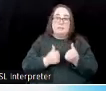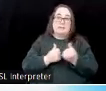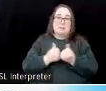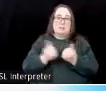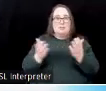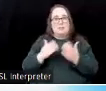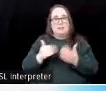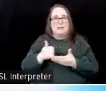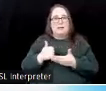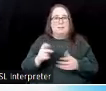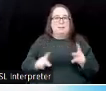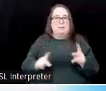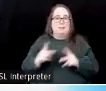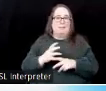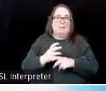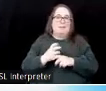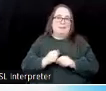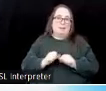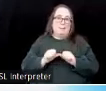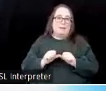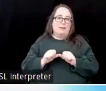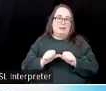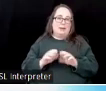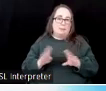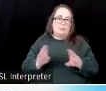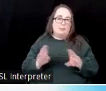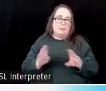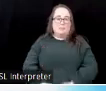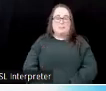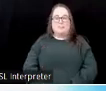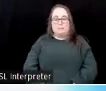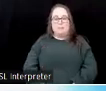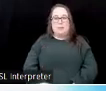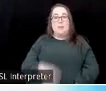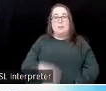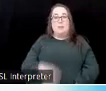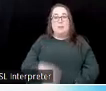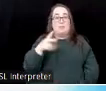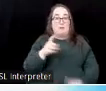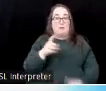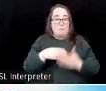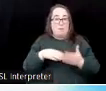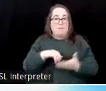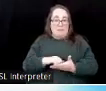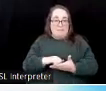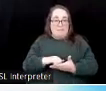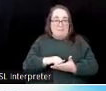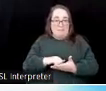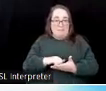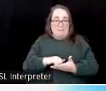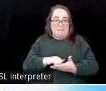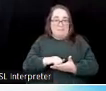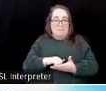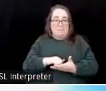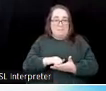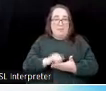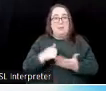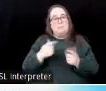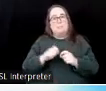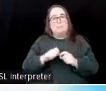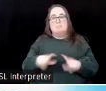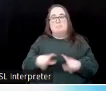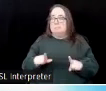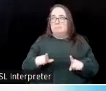that can help people obtain and maintain housing. On the HUD side of that equation, we have put out pretty